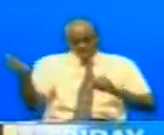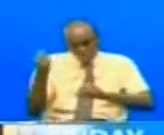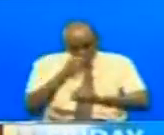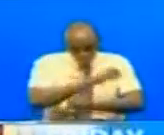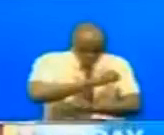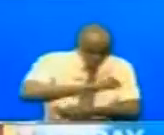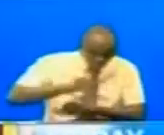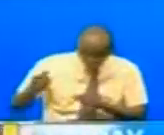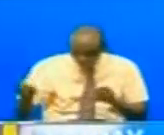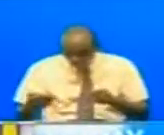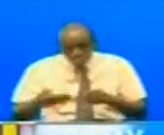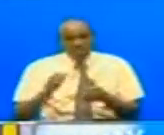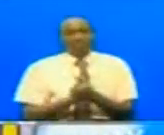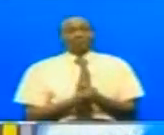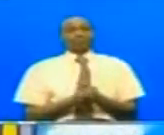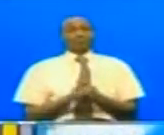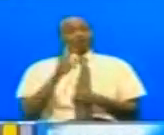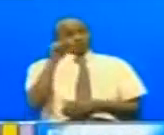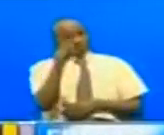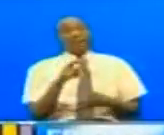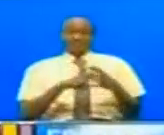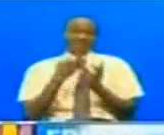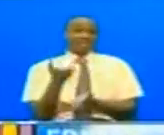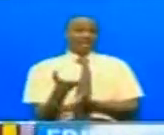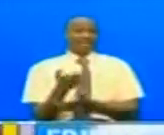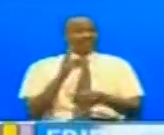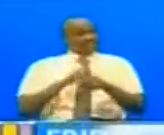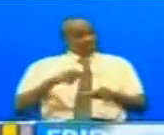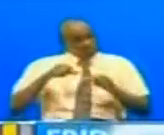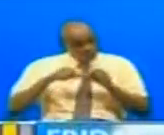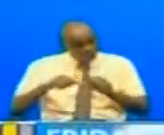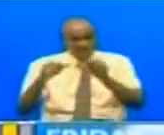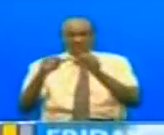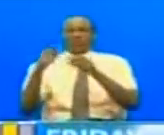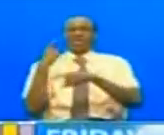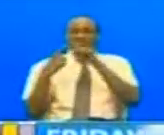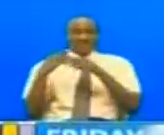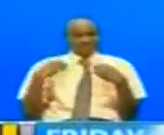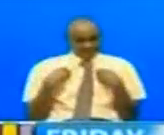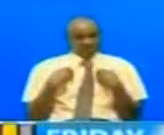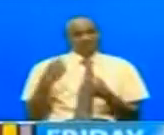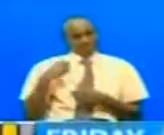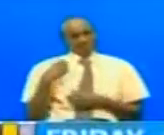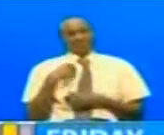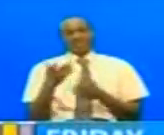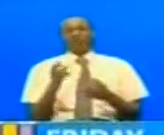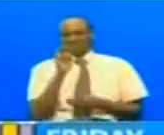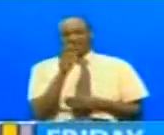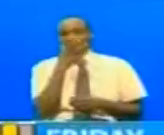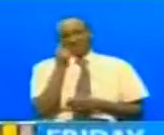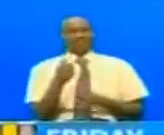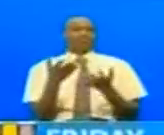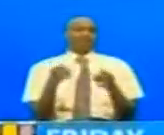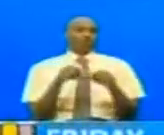mochari napalilia maua. Sasa hapo ndio nilianza. Sasa vile nilizidi nikazoea ndio sasa mpaka nikaona tu nimeizoea